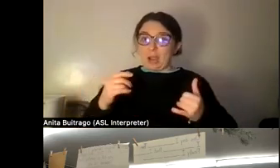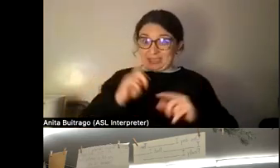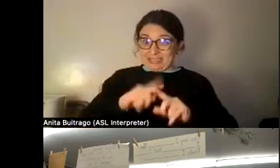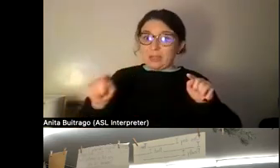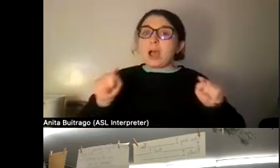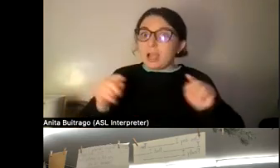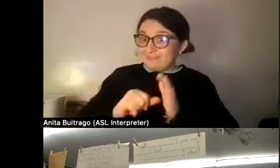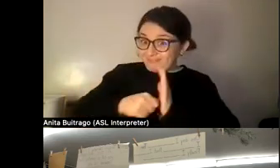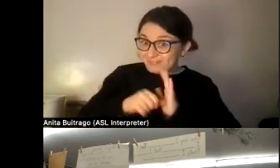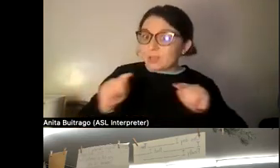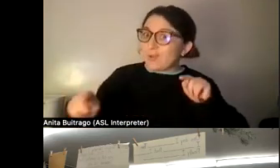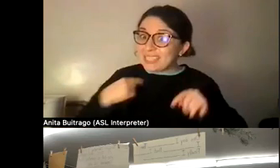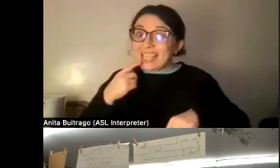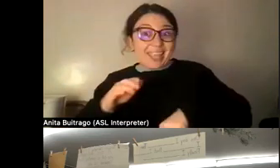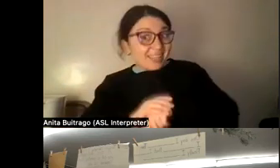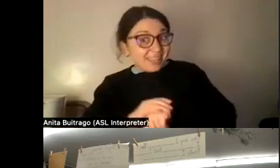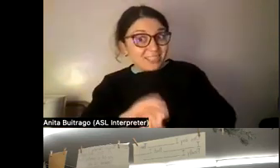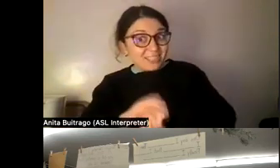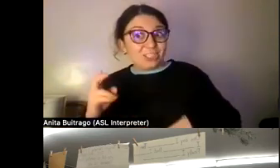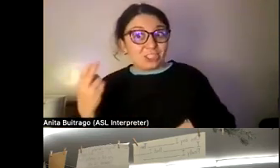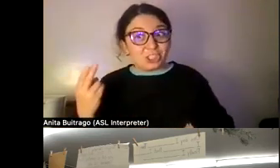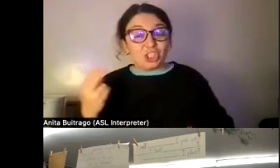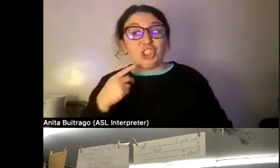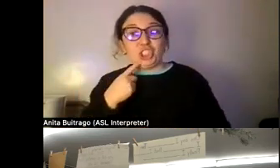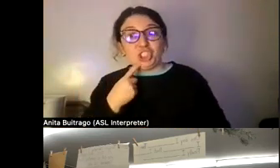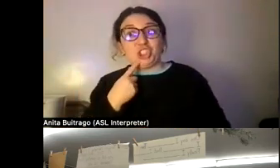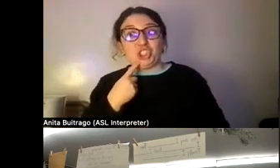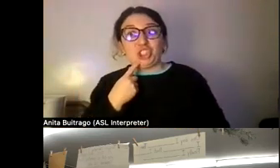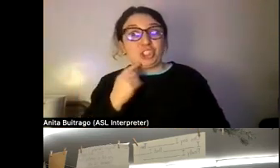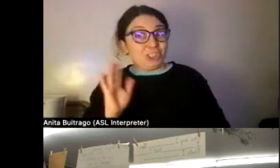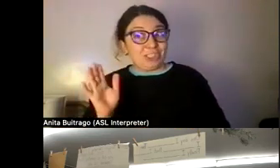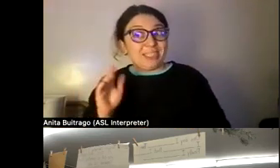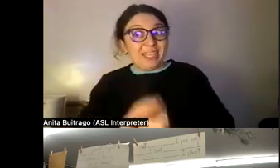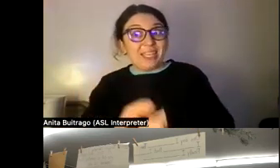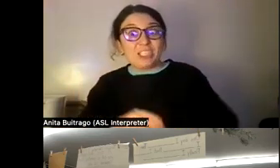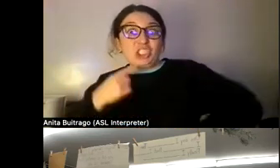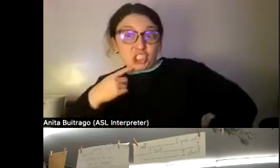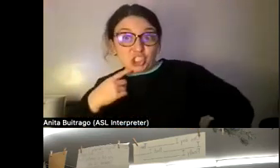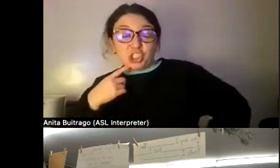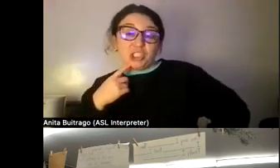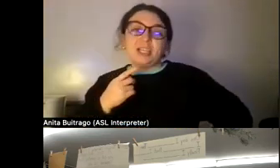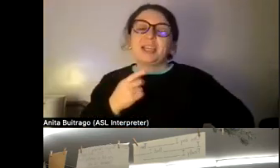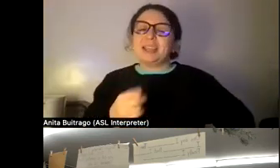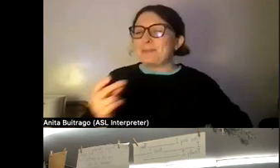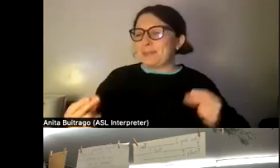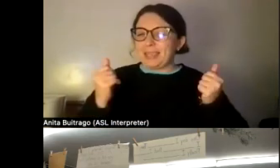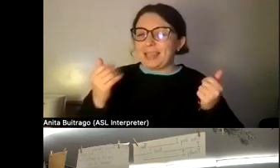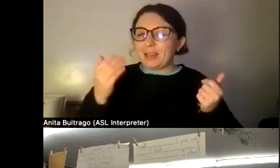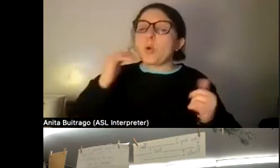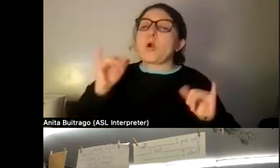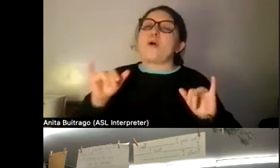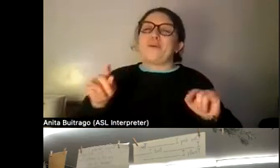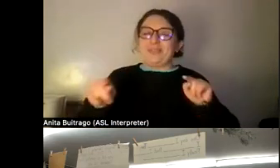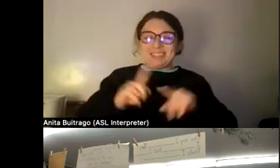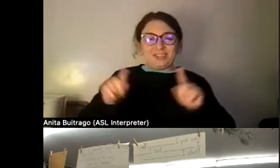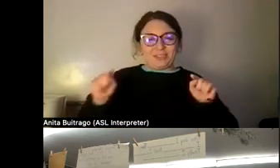the English, and they would, because they would want to do this. I'm like the English, and they went, and they immediately made that connection